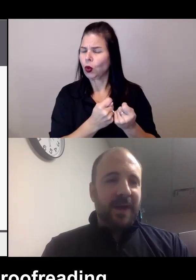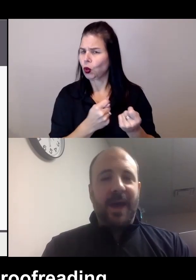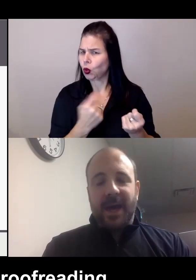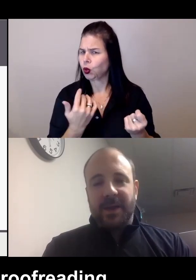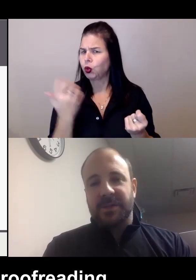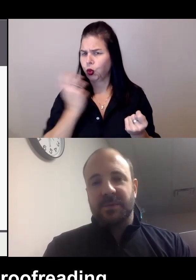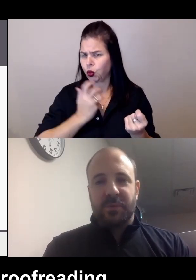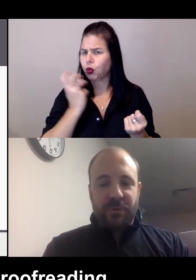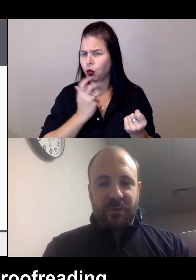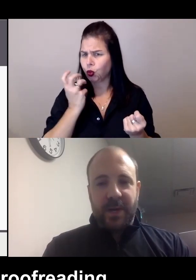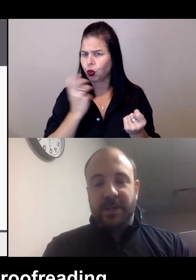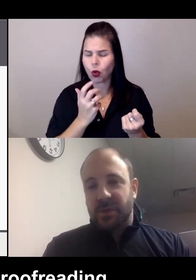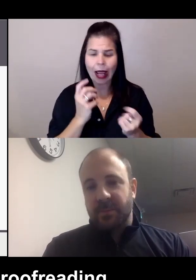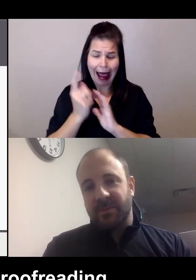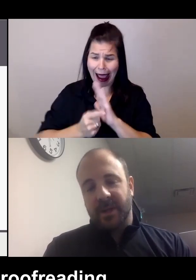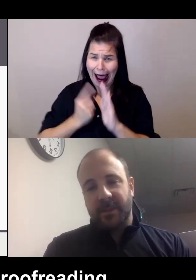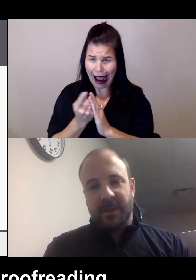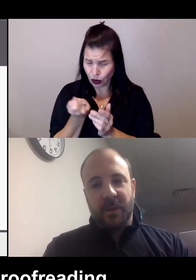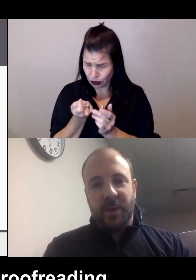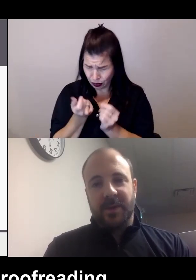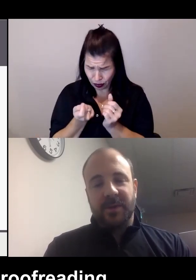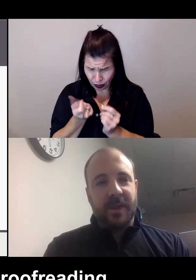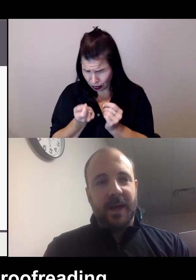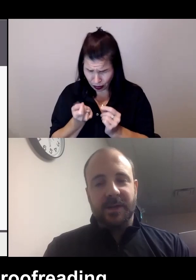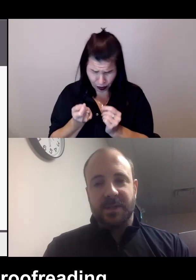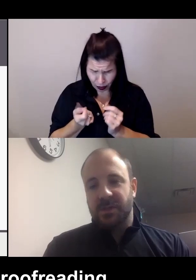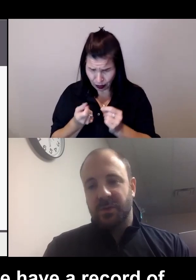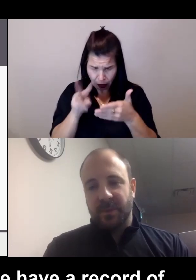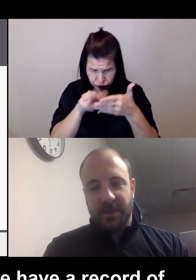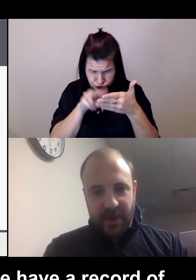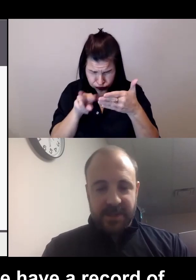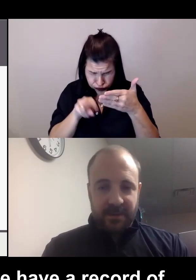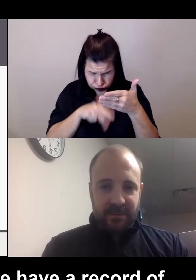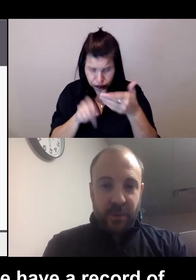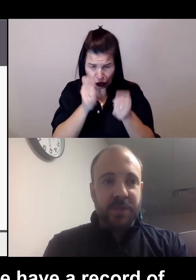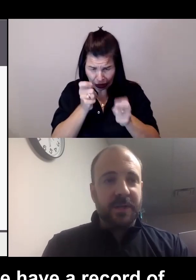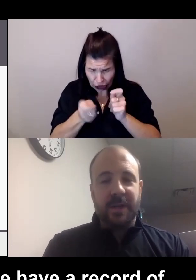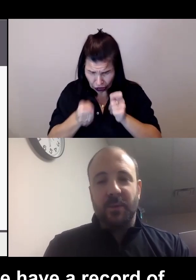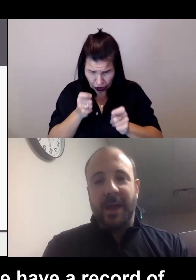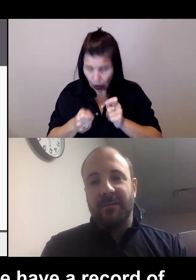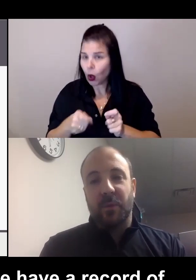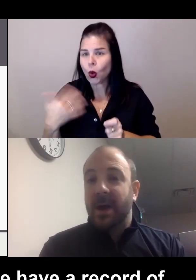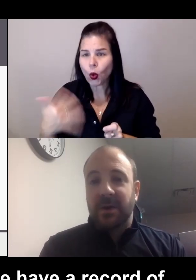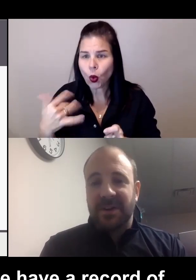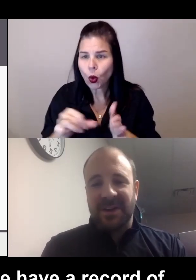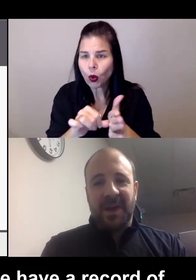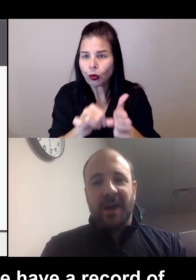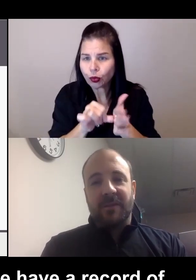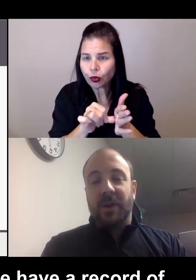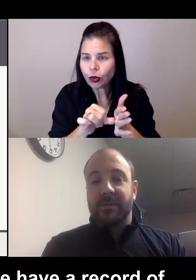hours, edits, proofreading, script development that went into that is extremely impressive. And fortunately, we have a